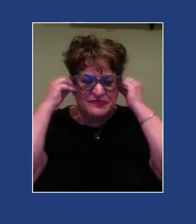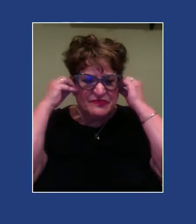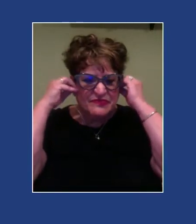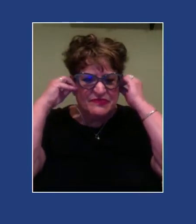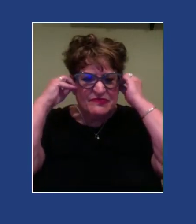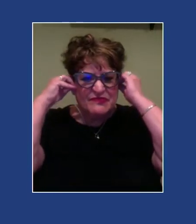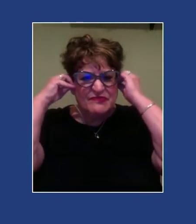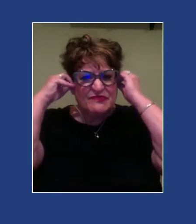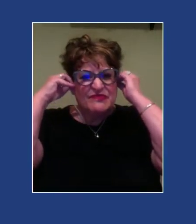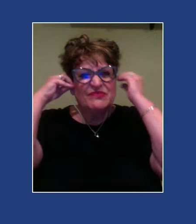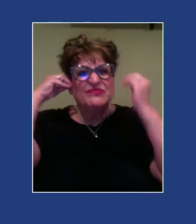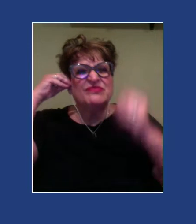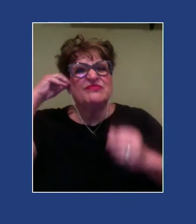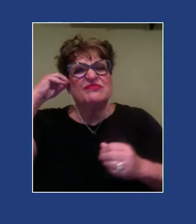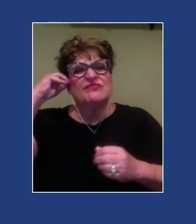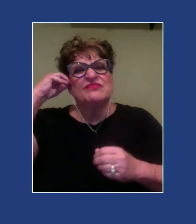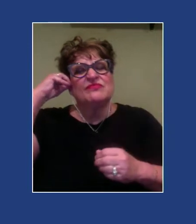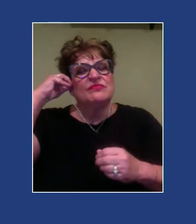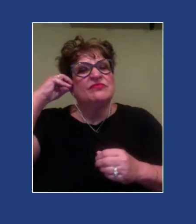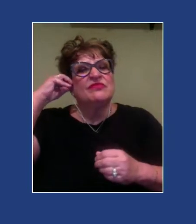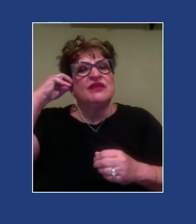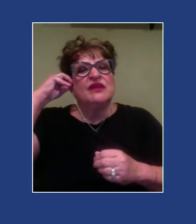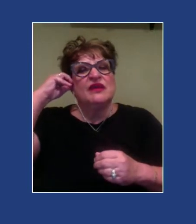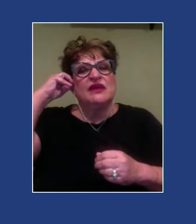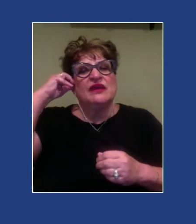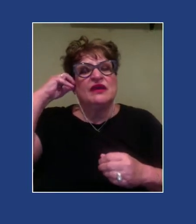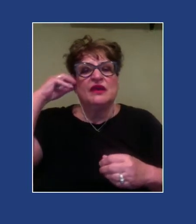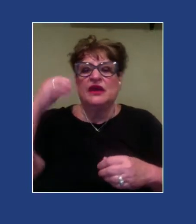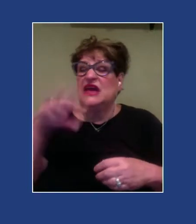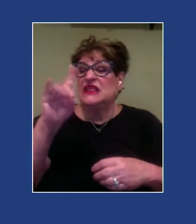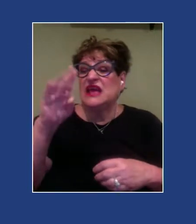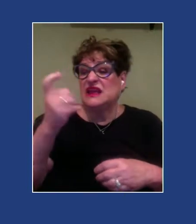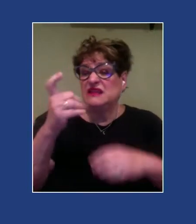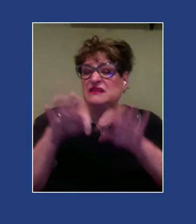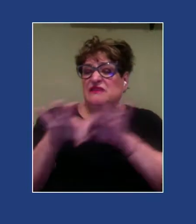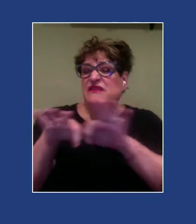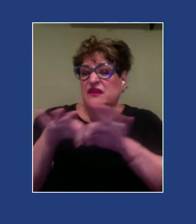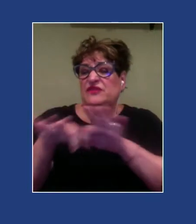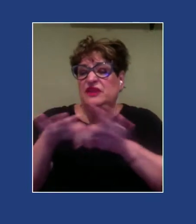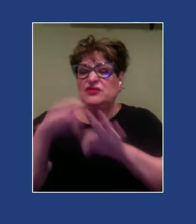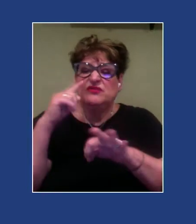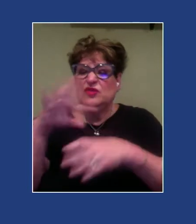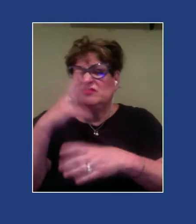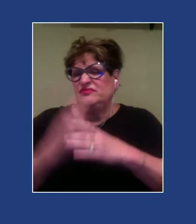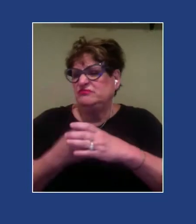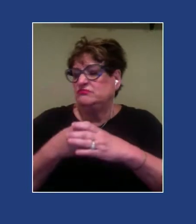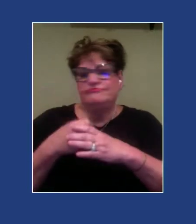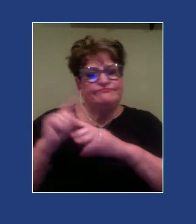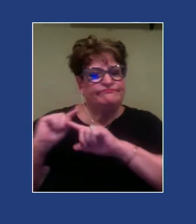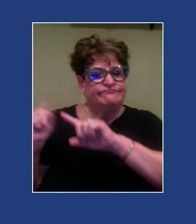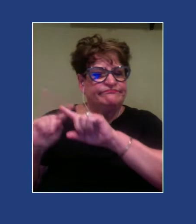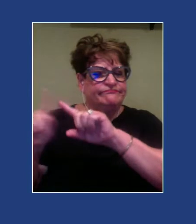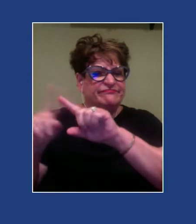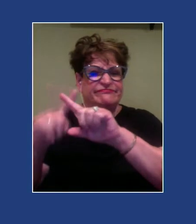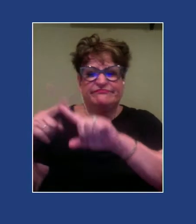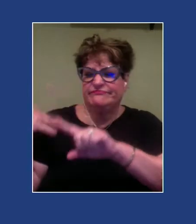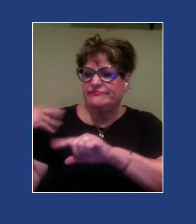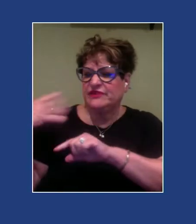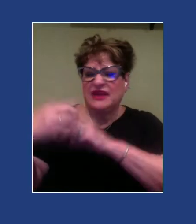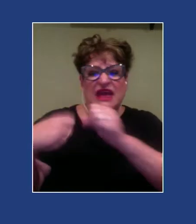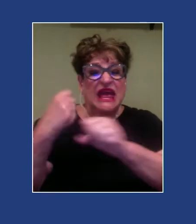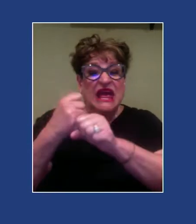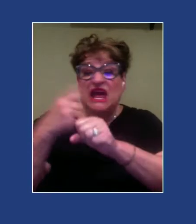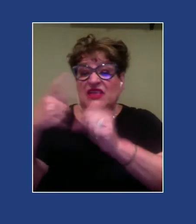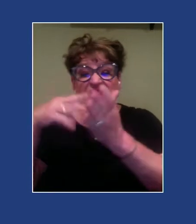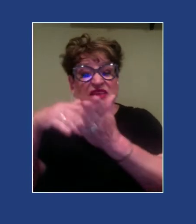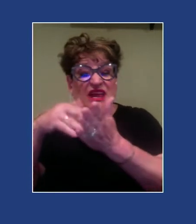DSM diagnostic definitions for transgender and gender diverse people also fluctuated over the years. So these studies were done at different points where maybe